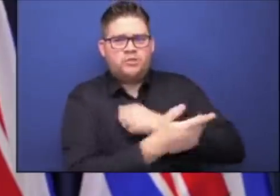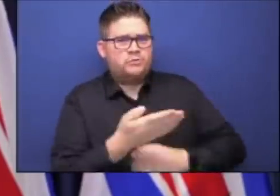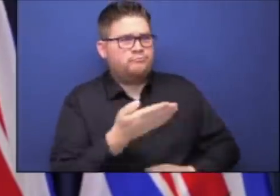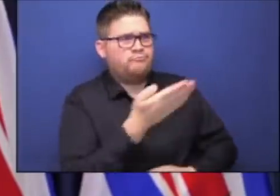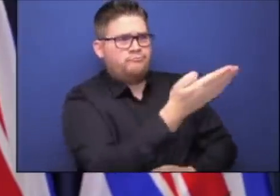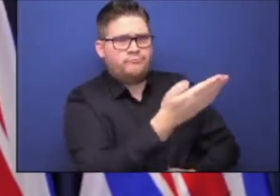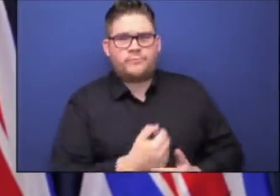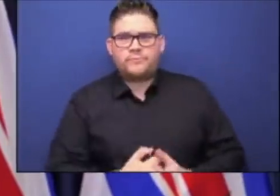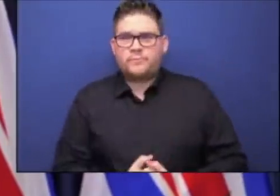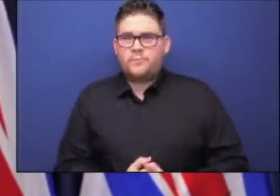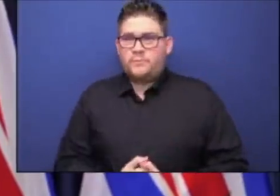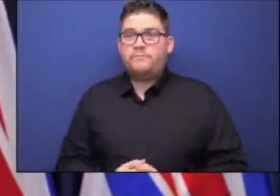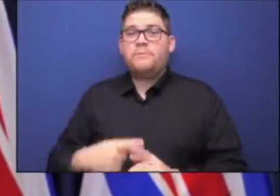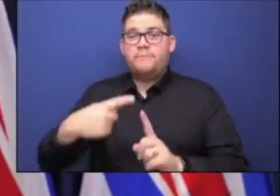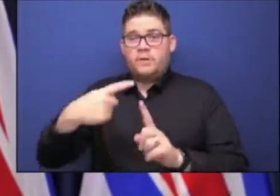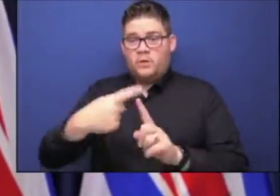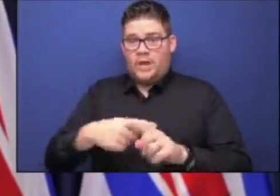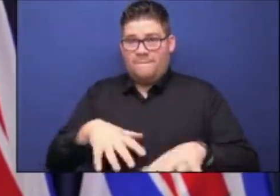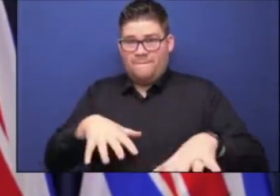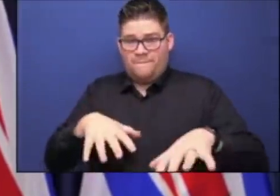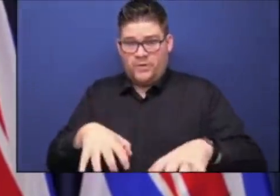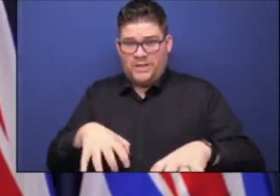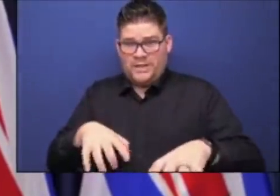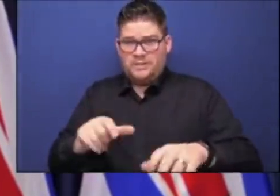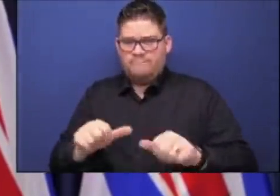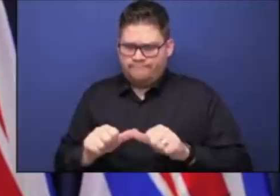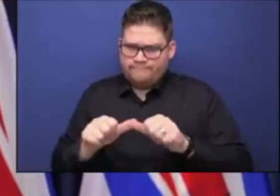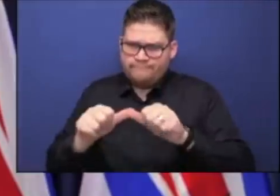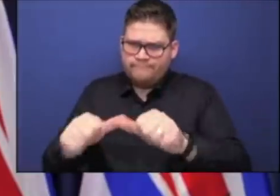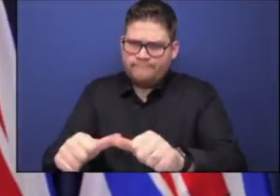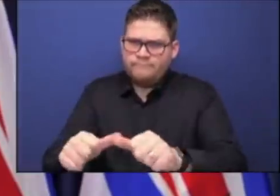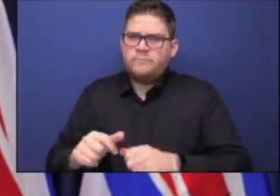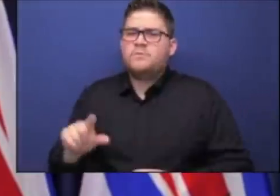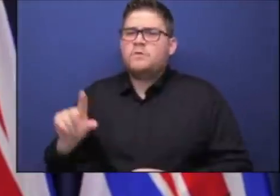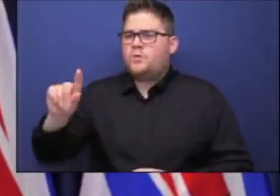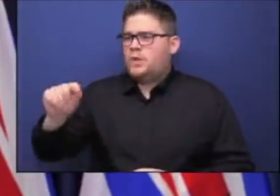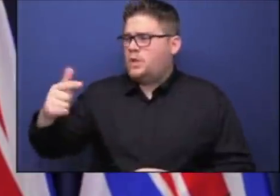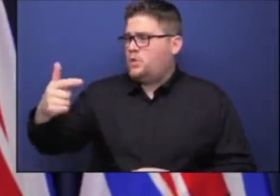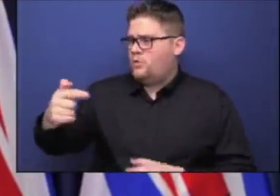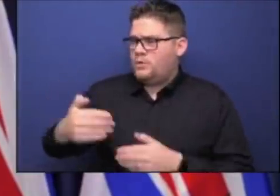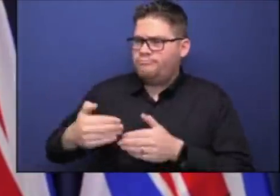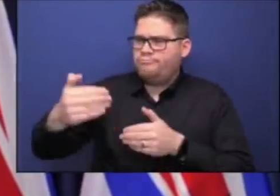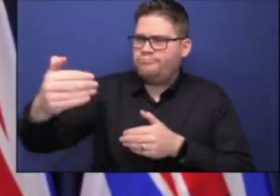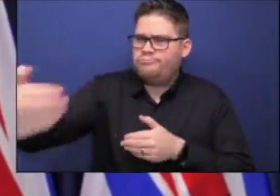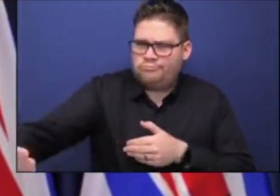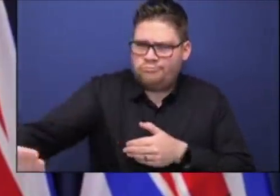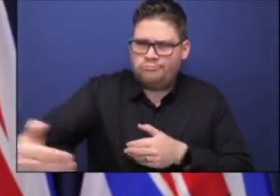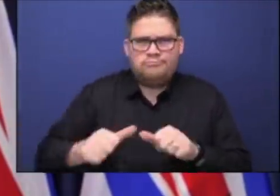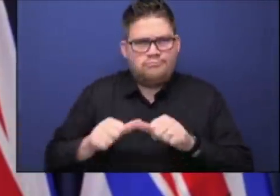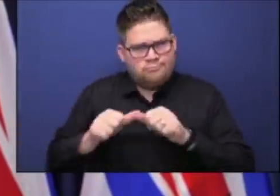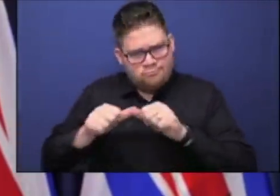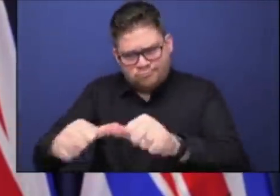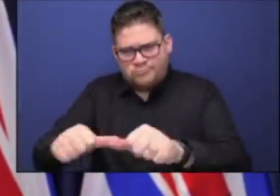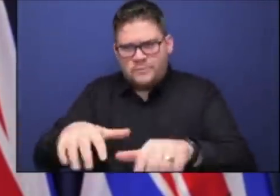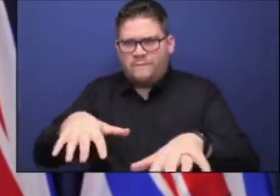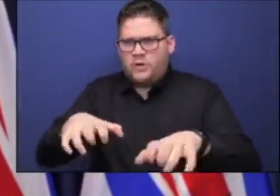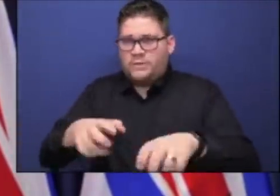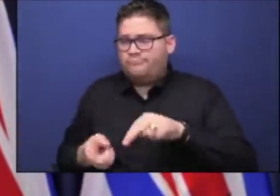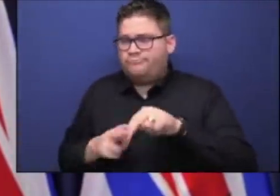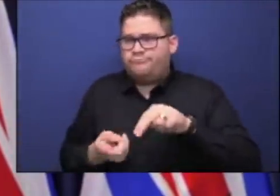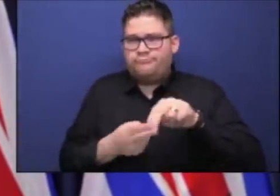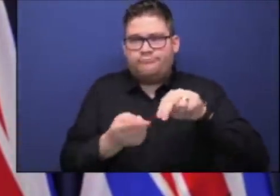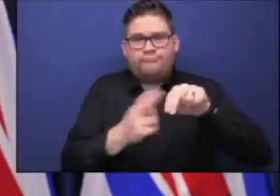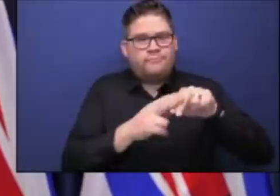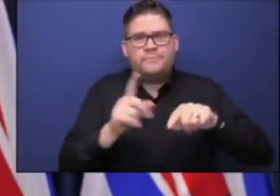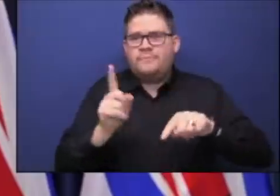till the end of 2021. That means that British Columbians will know that their rent cannot go up this year. This makes life